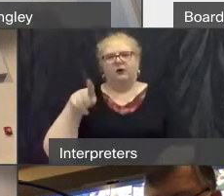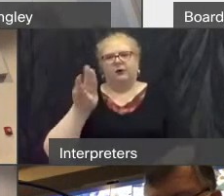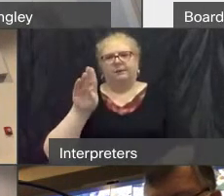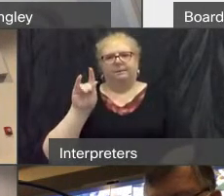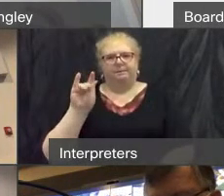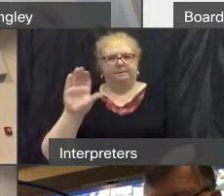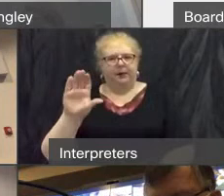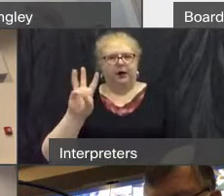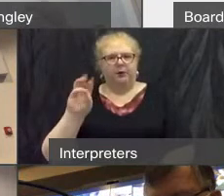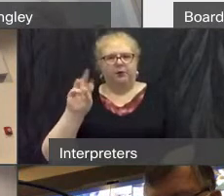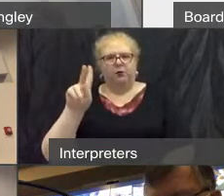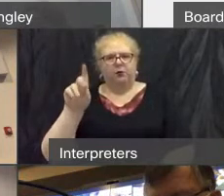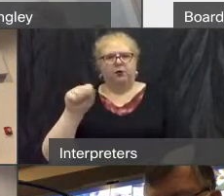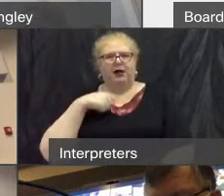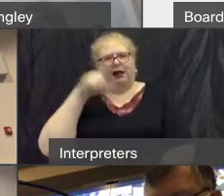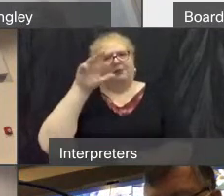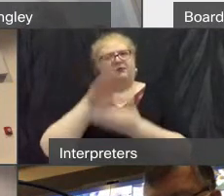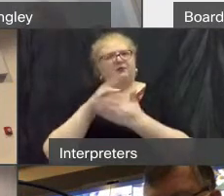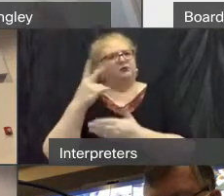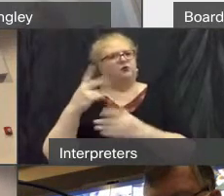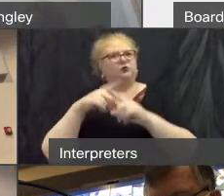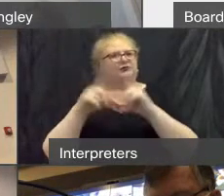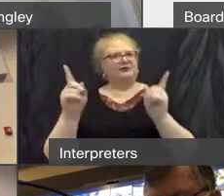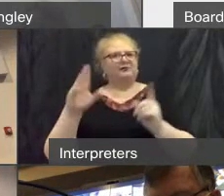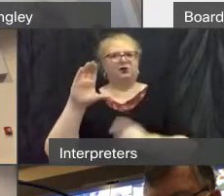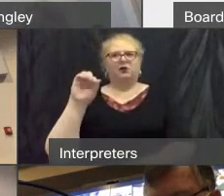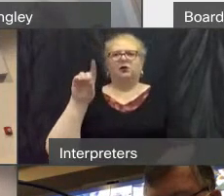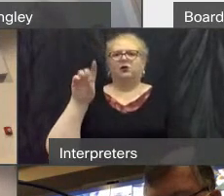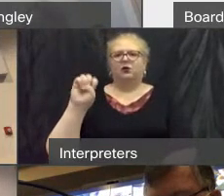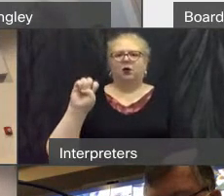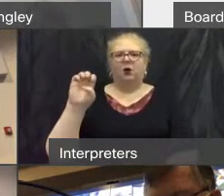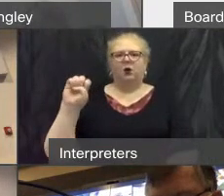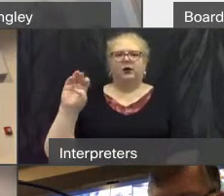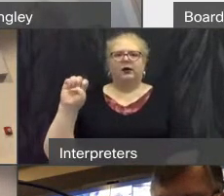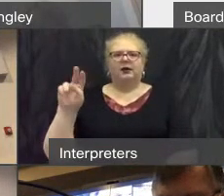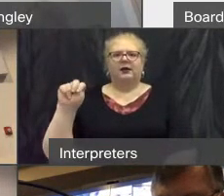they're two different code enforcements. I'm not sure, but